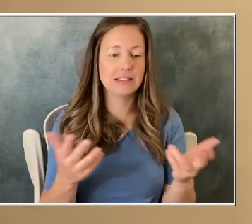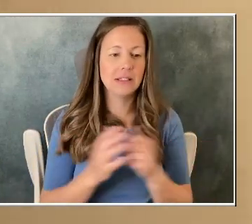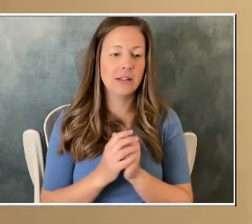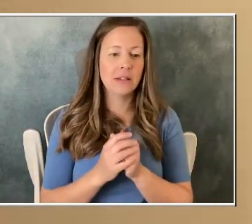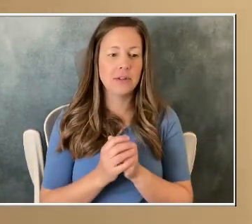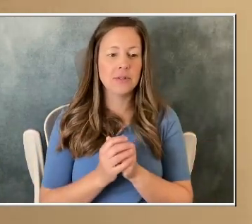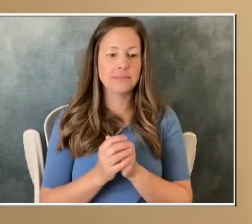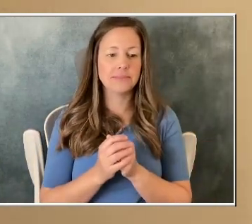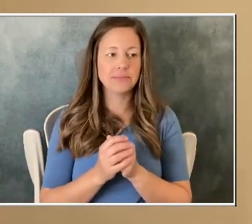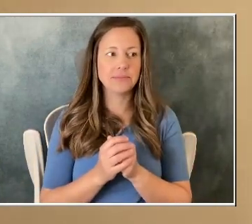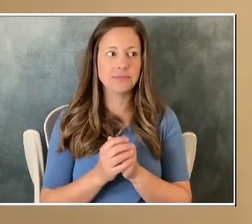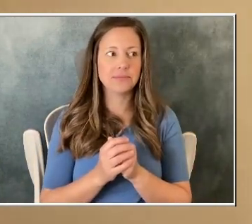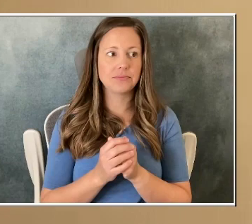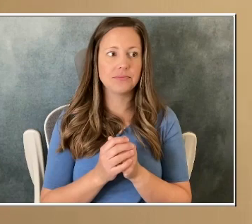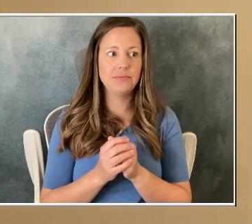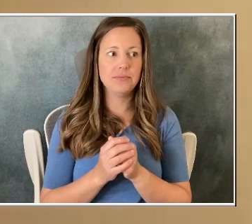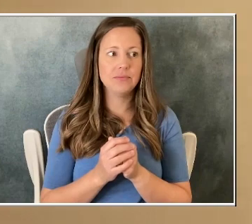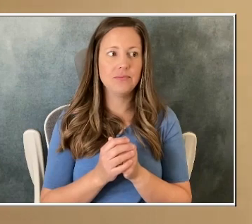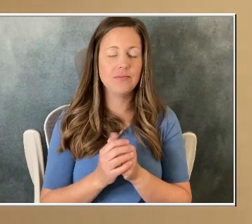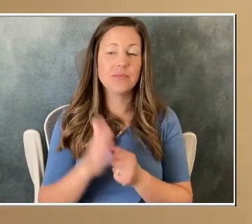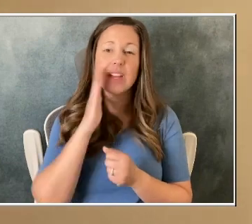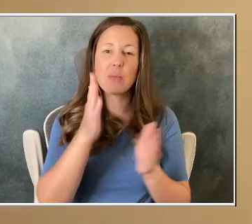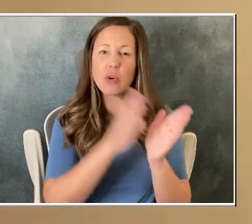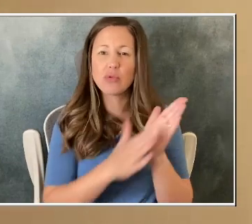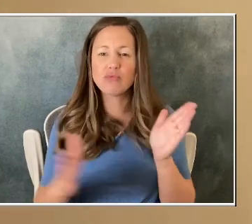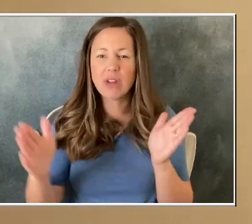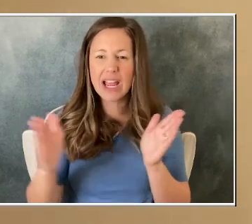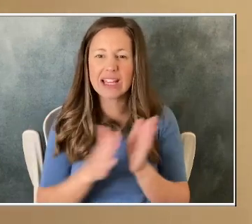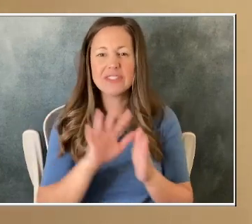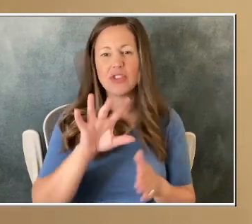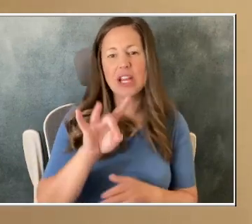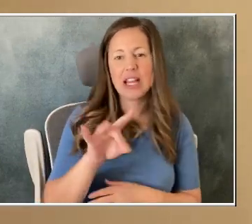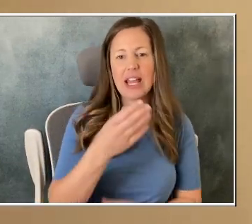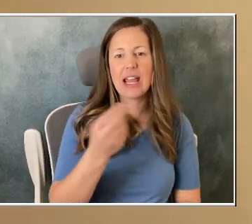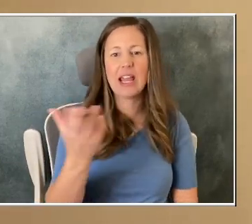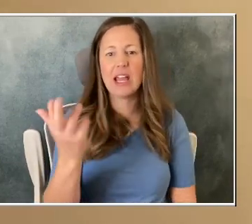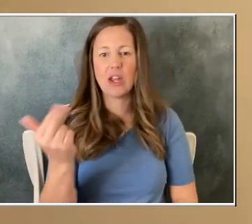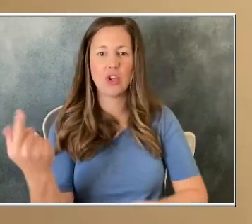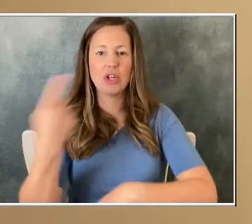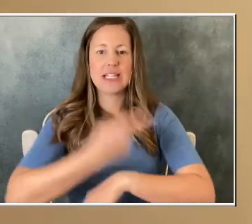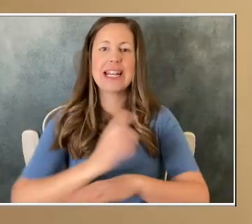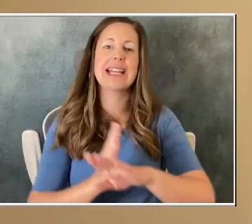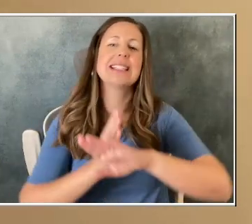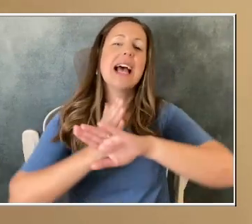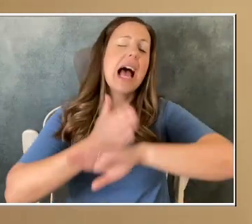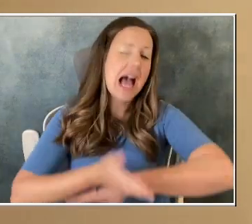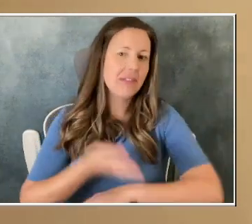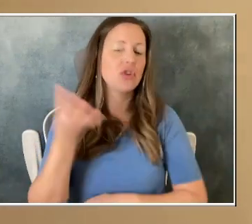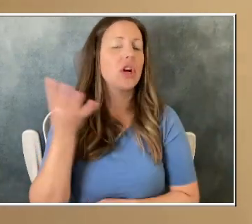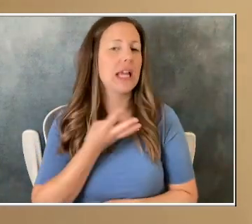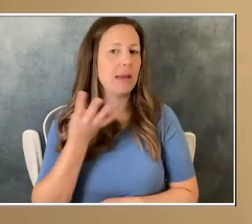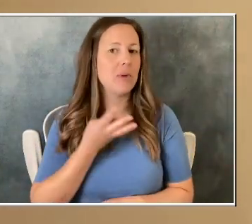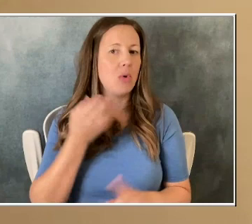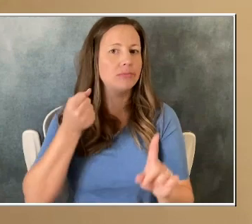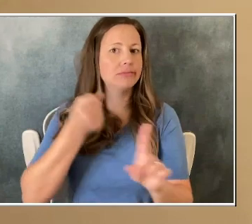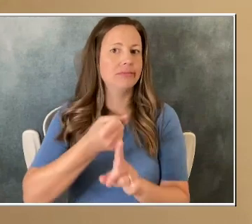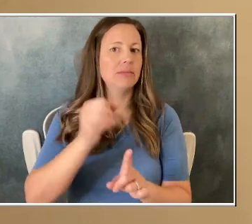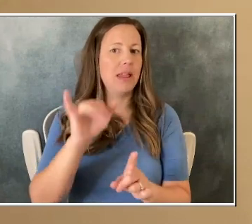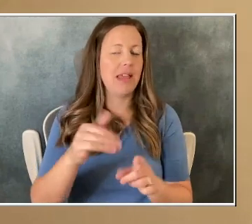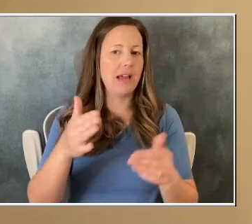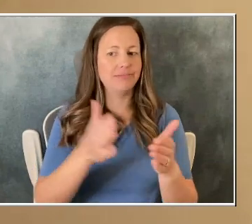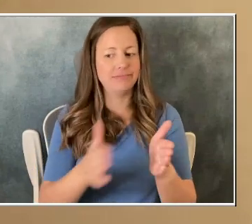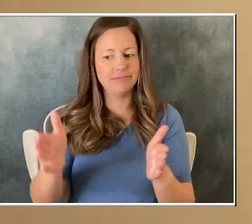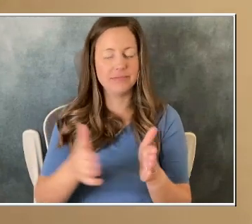to happen, it would range between 8 and 13 days after my chemo treatment. There